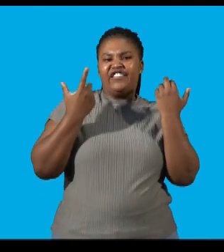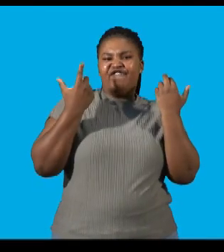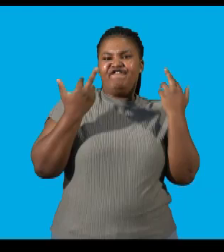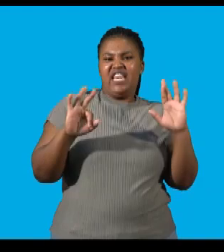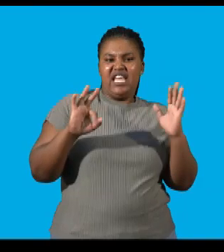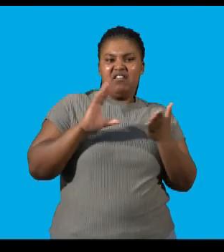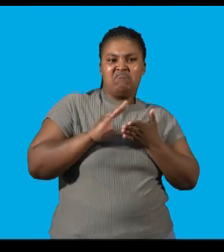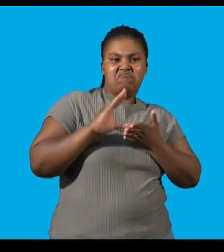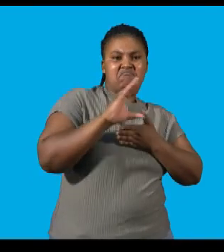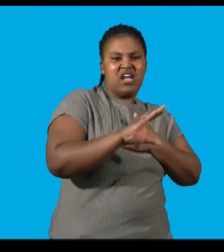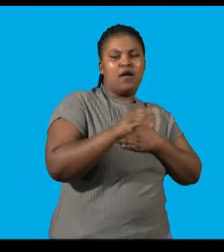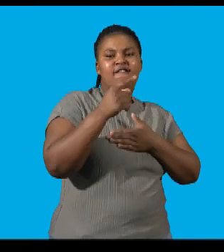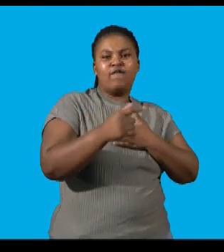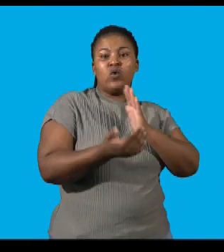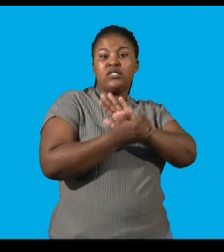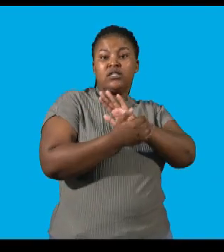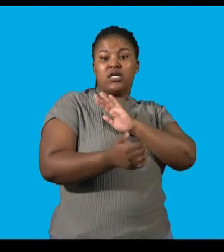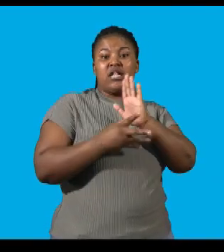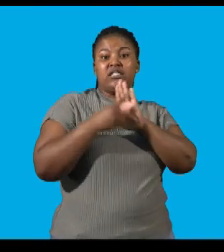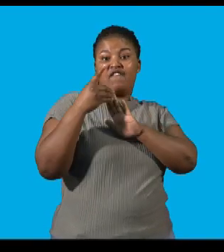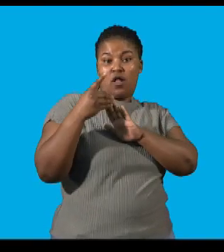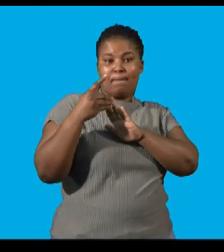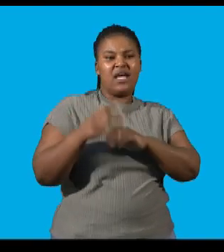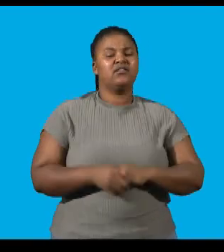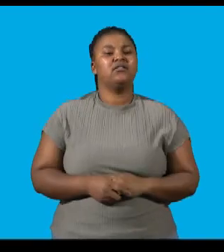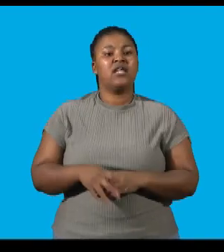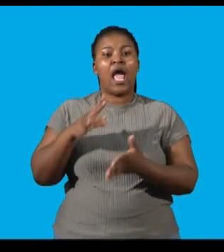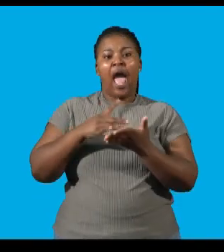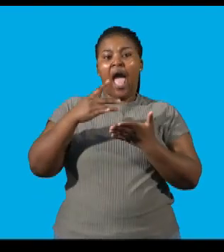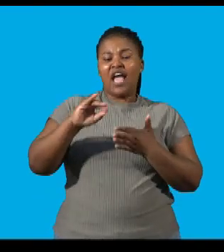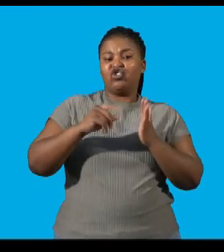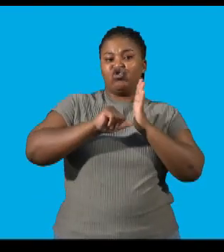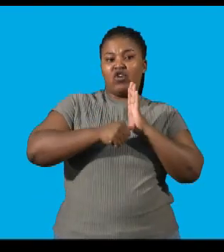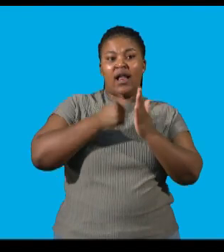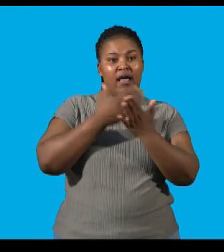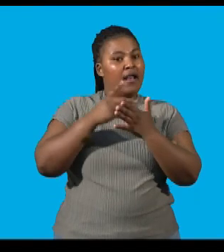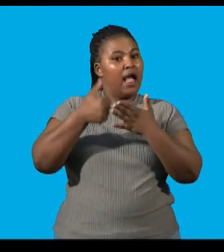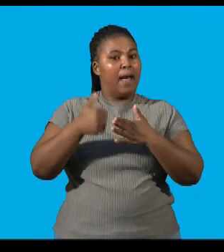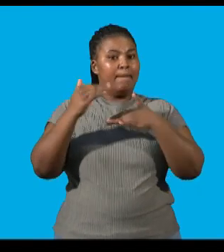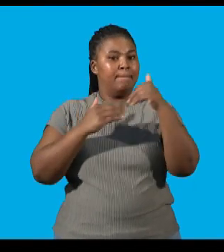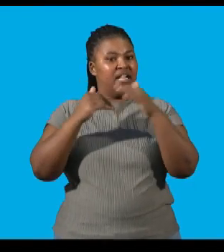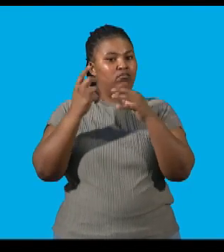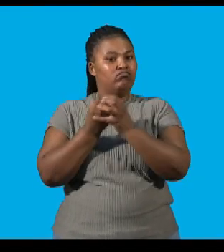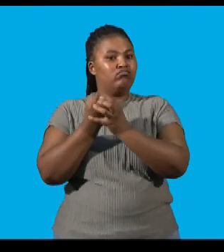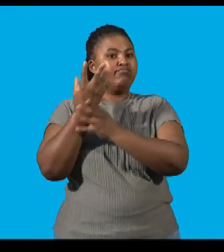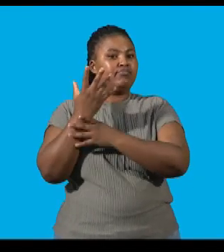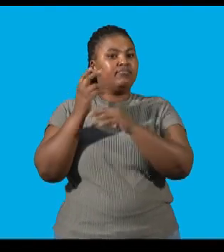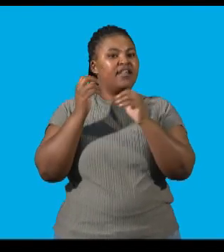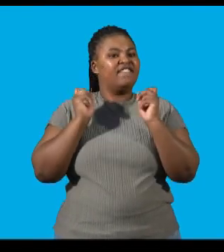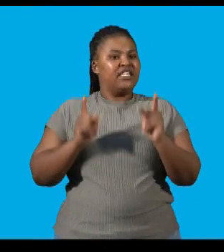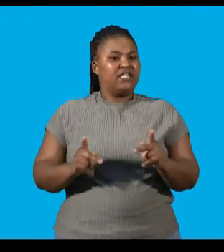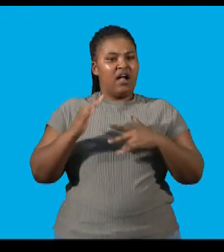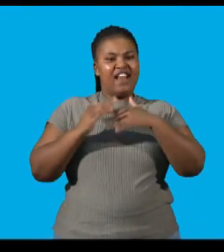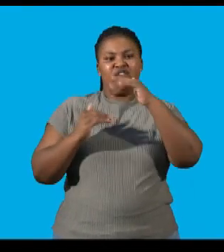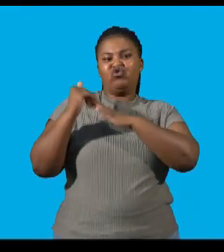will be given for skills development, the cash grants that can also be given to expand